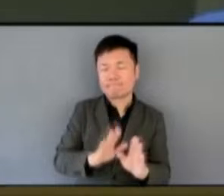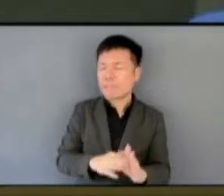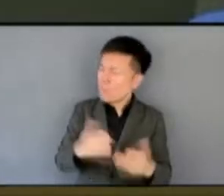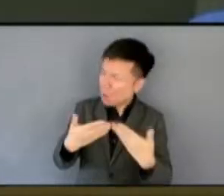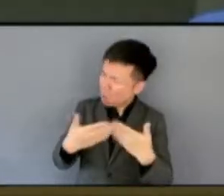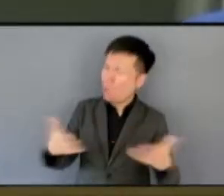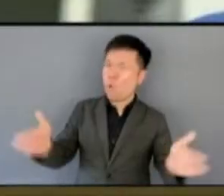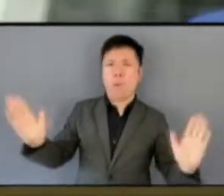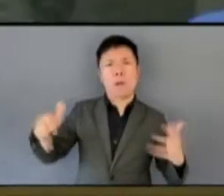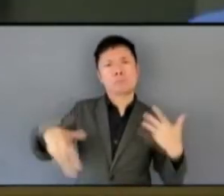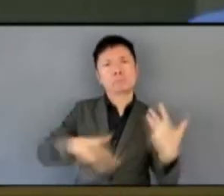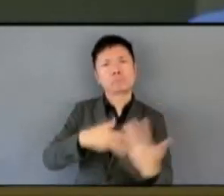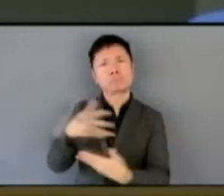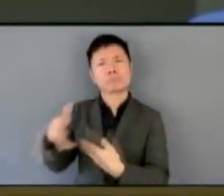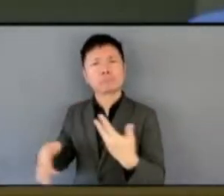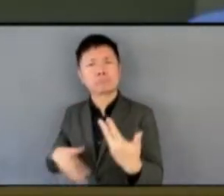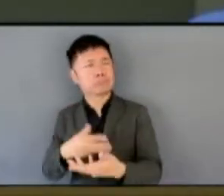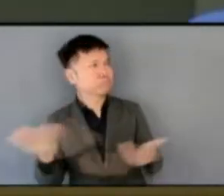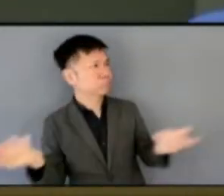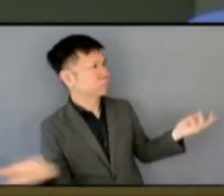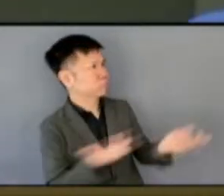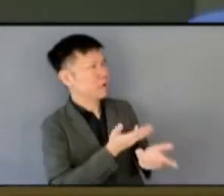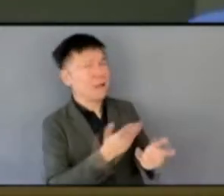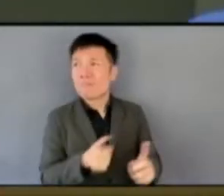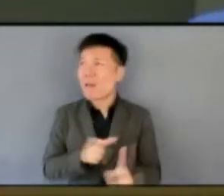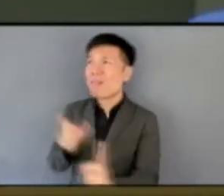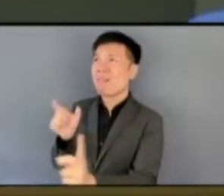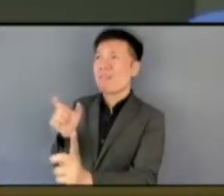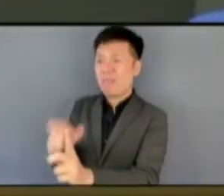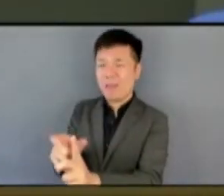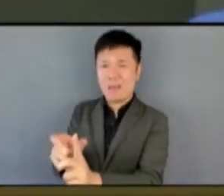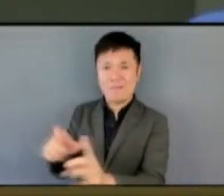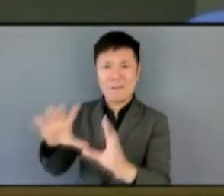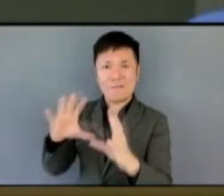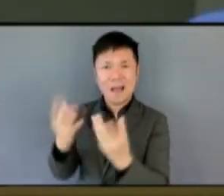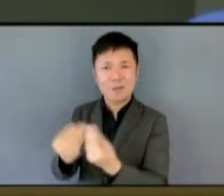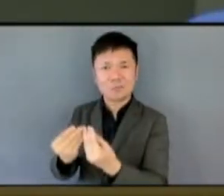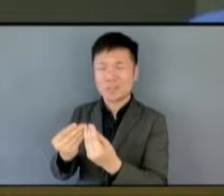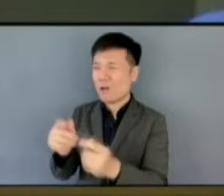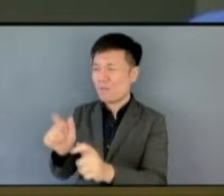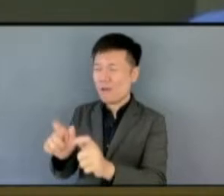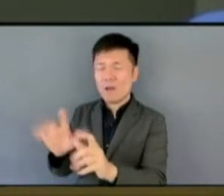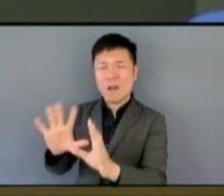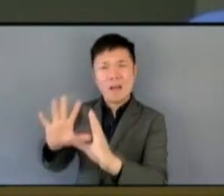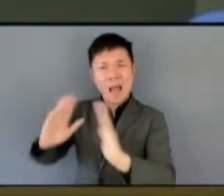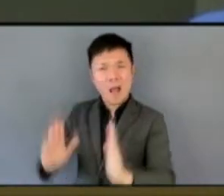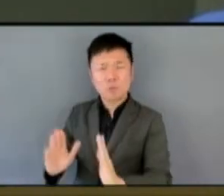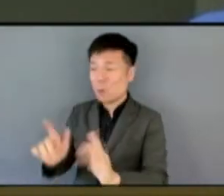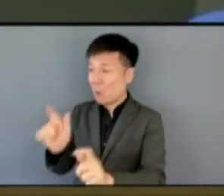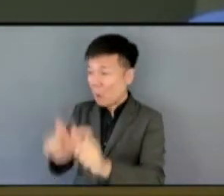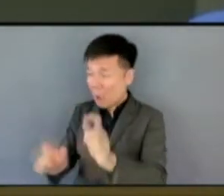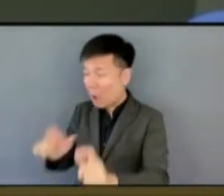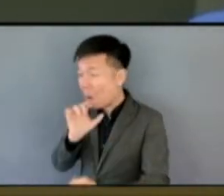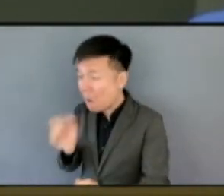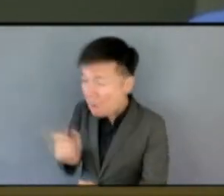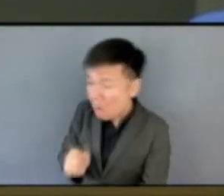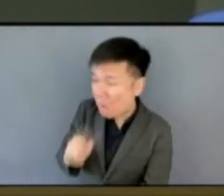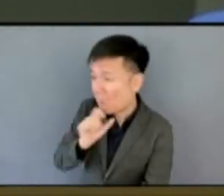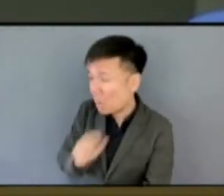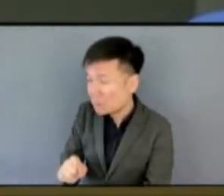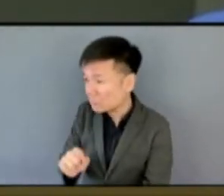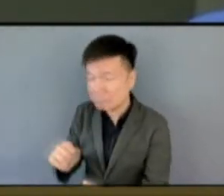intergenerational solidarity, community programs, and activities as a family member? Support services